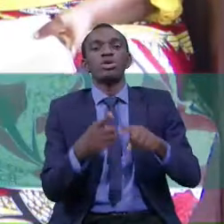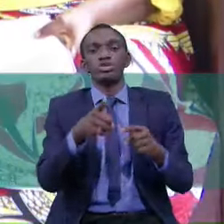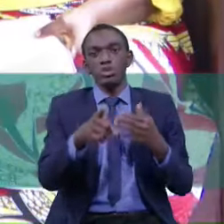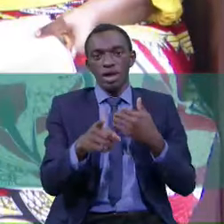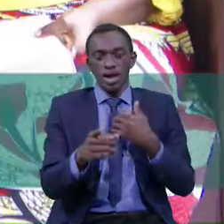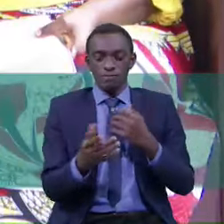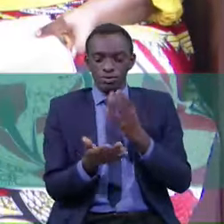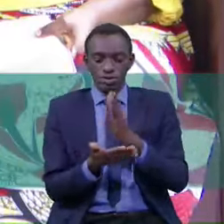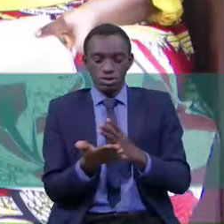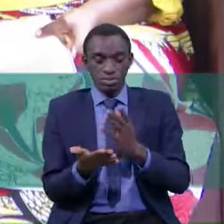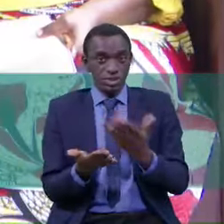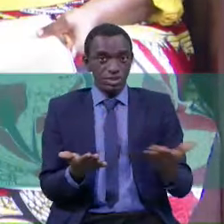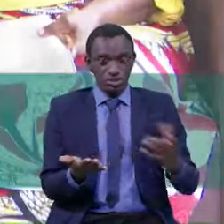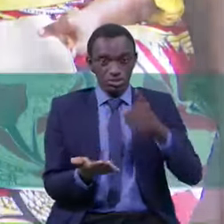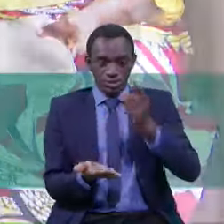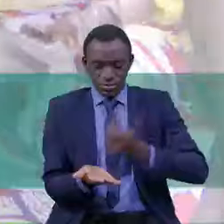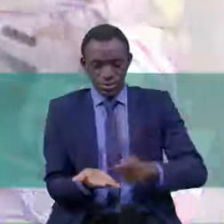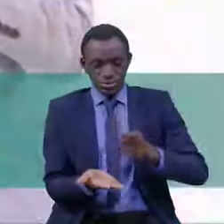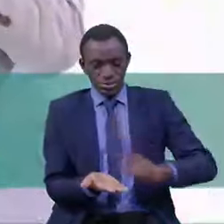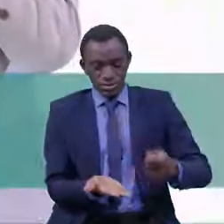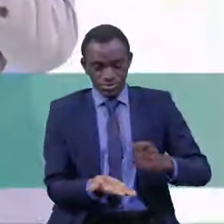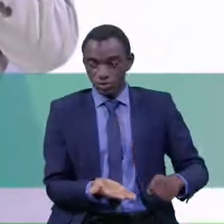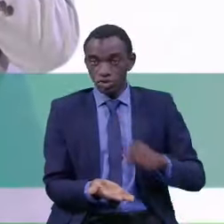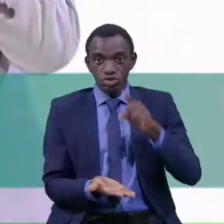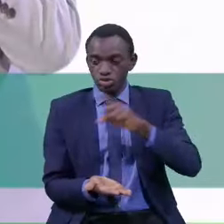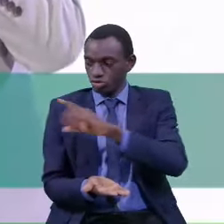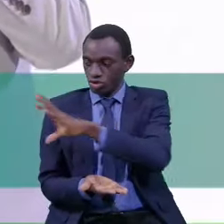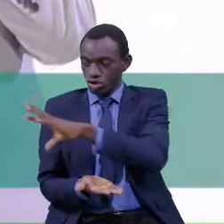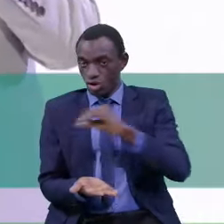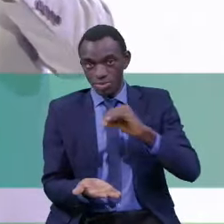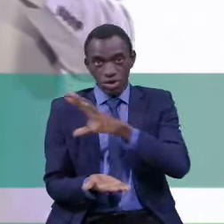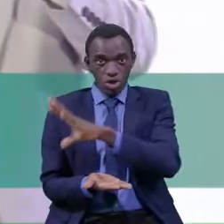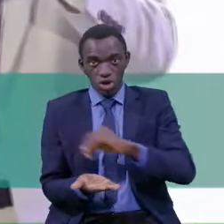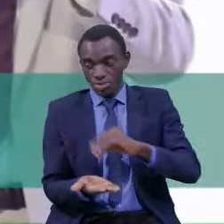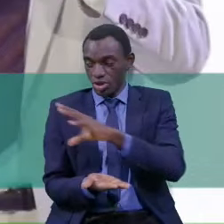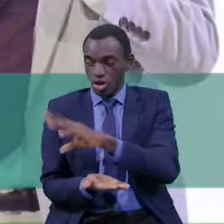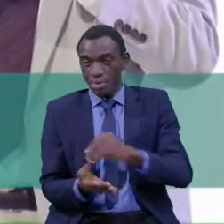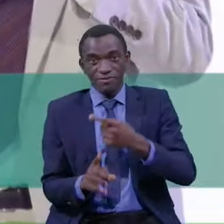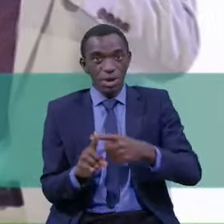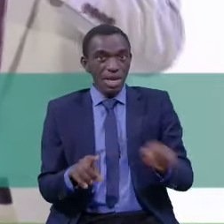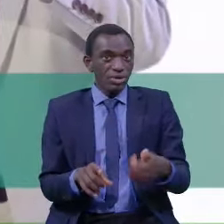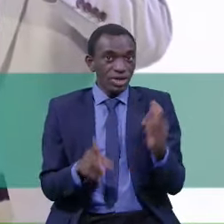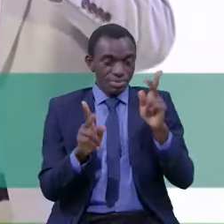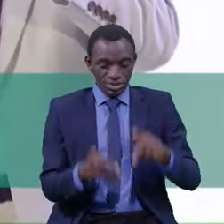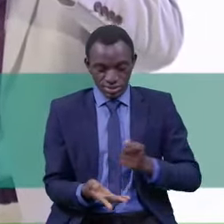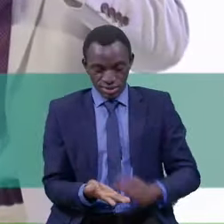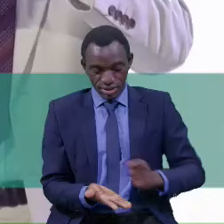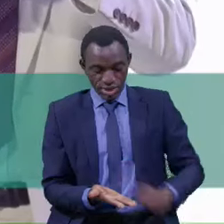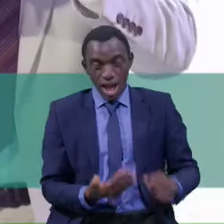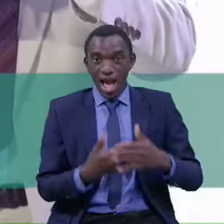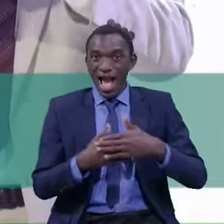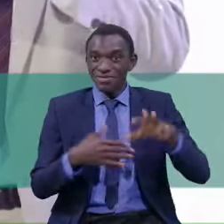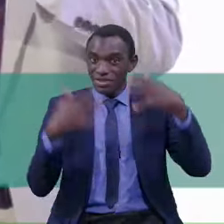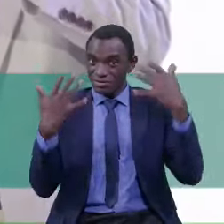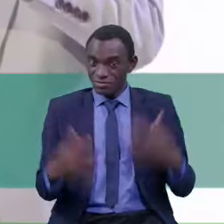down and you're copying that thing from what is written down. After you finish copying, look at